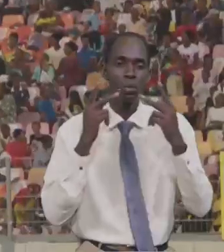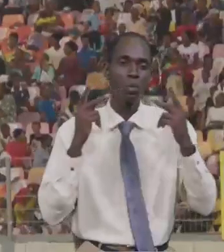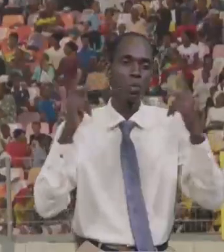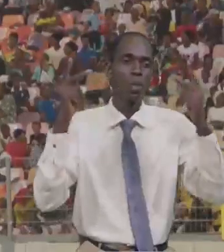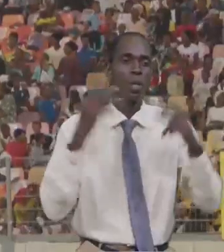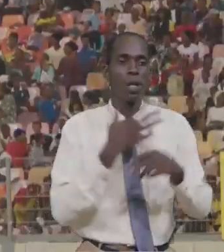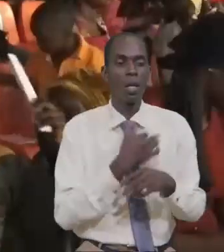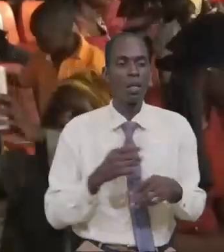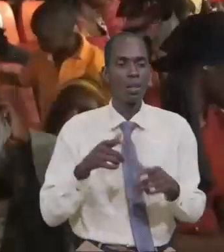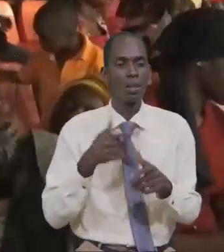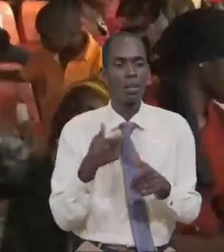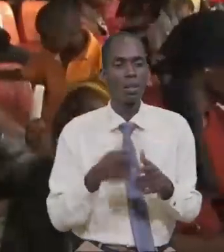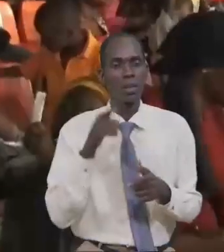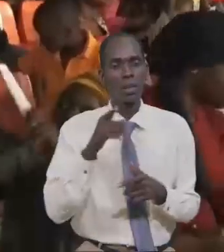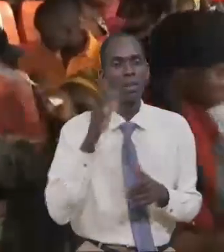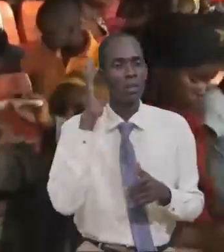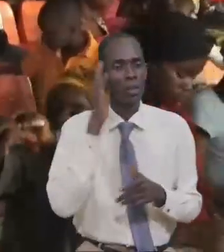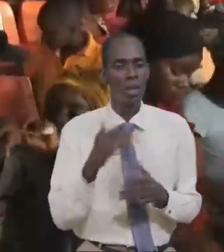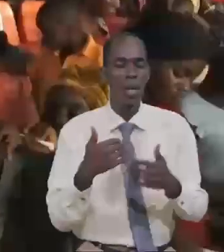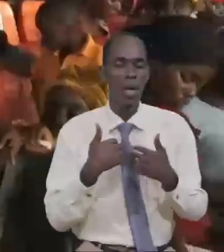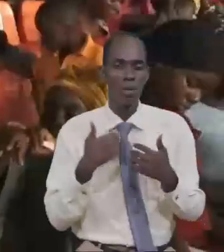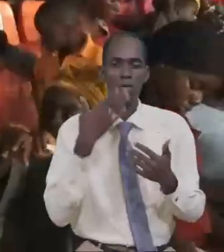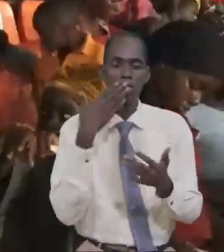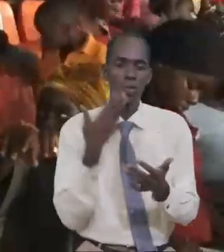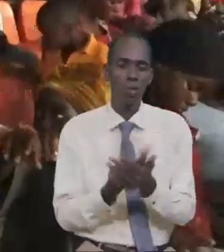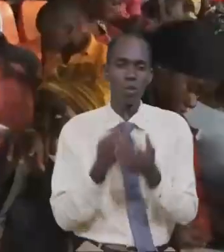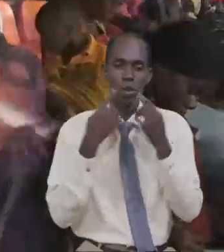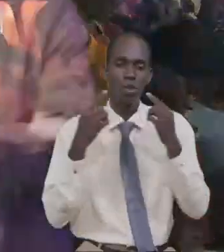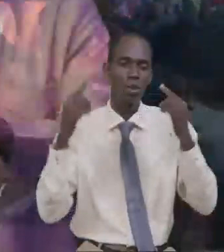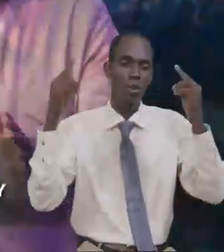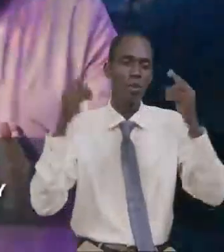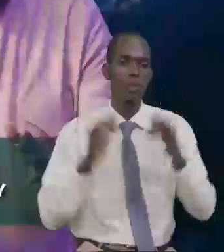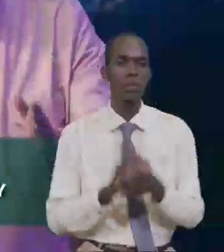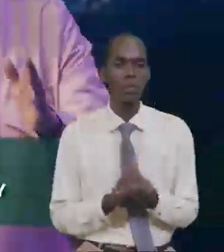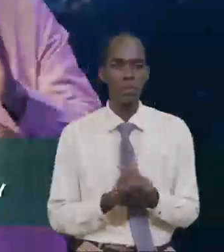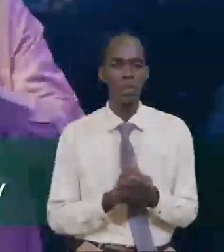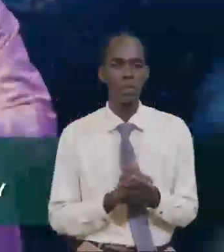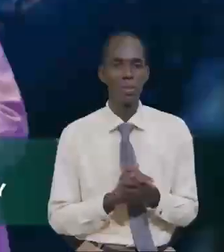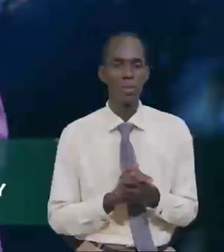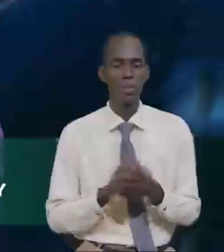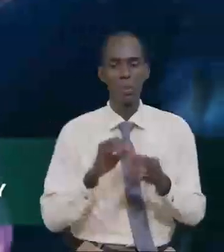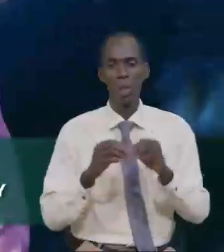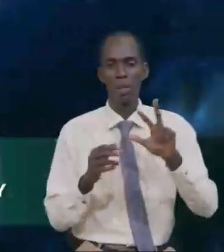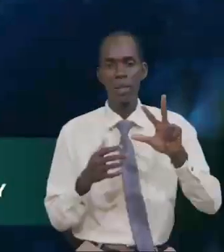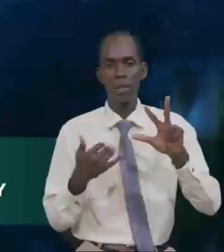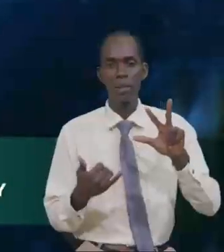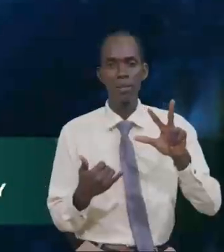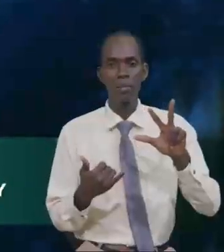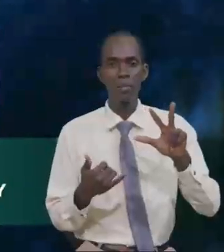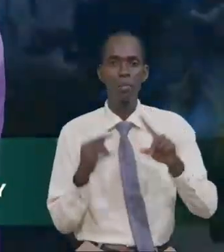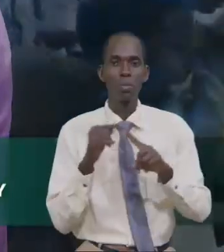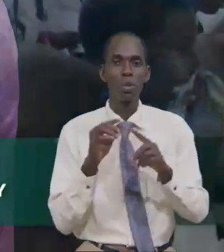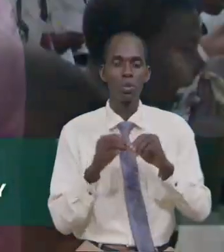three now, point number three, the marvelous faith for thorough mastery.